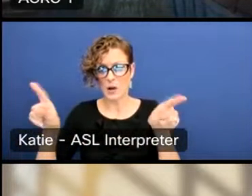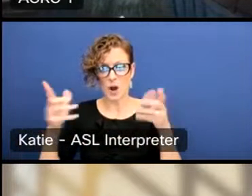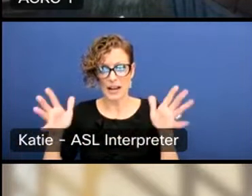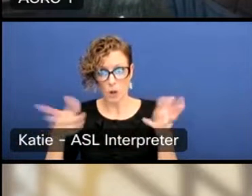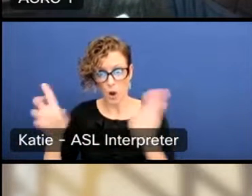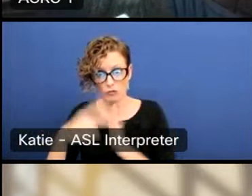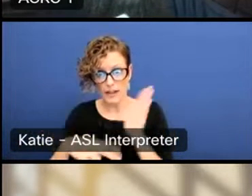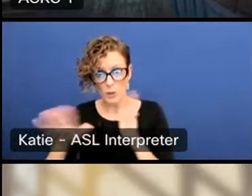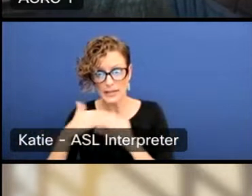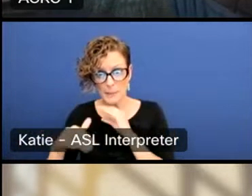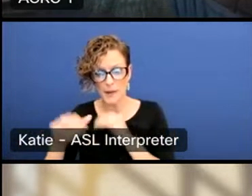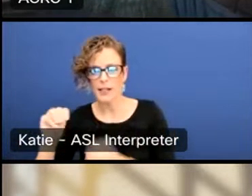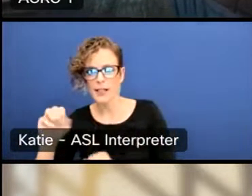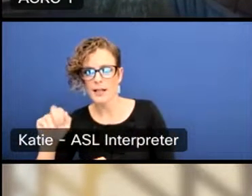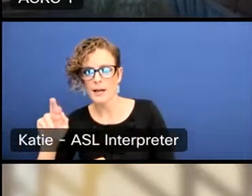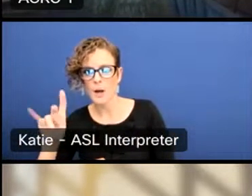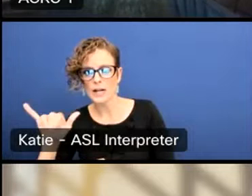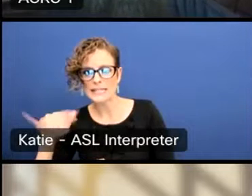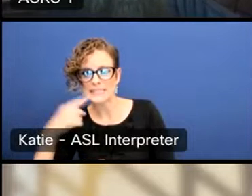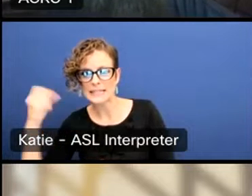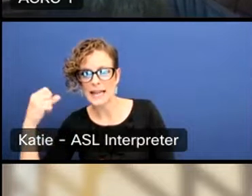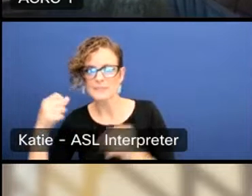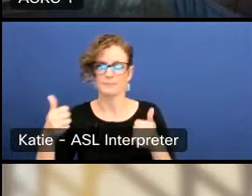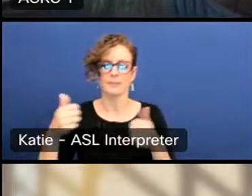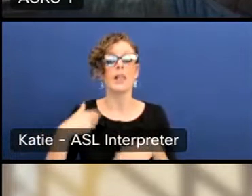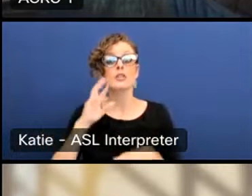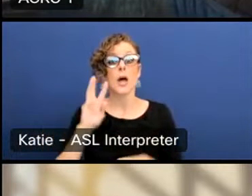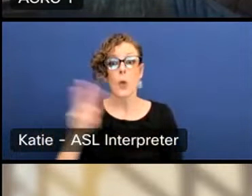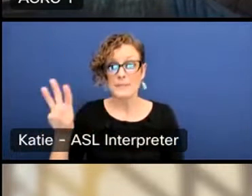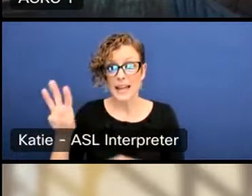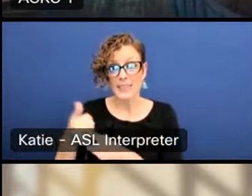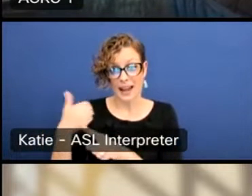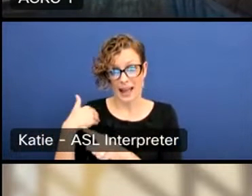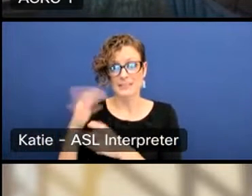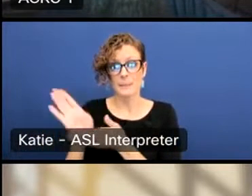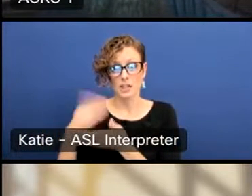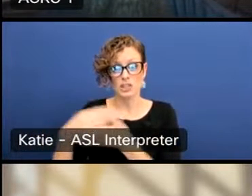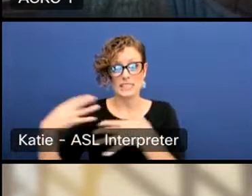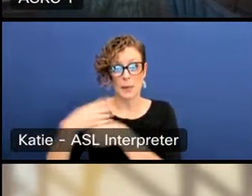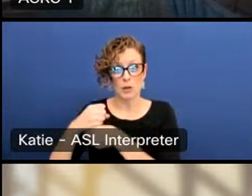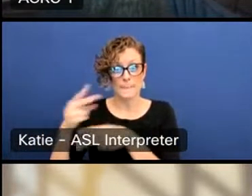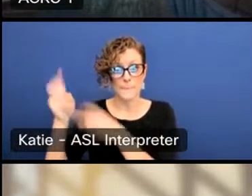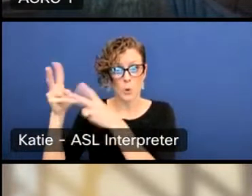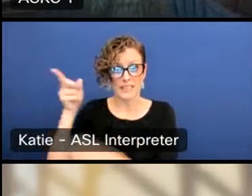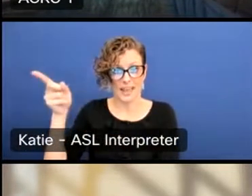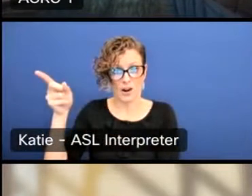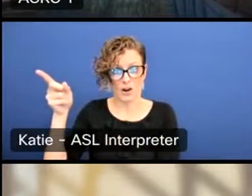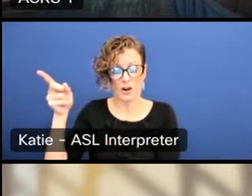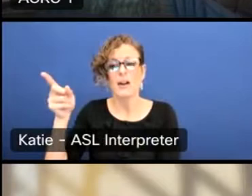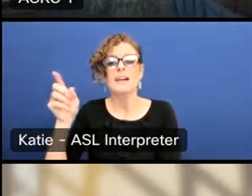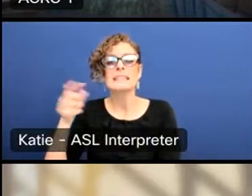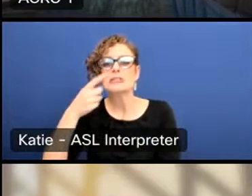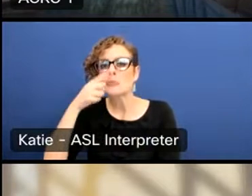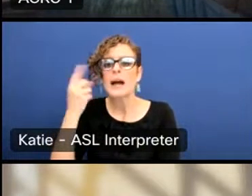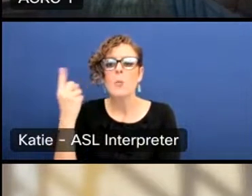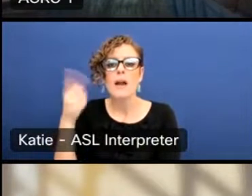Marty said yes. All right, so there is a website that has that budget summary. If you can drop that in the chat,